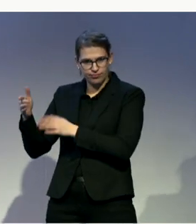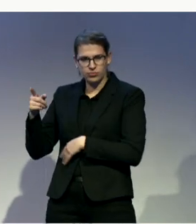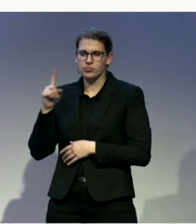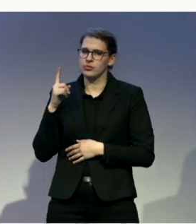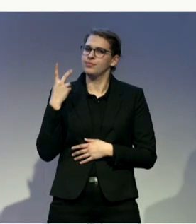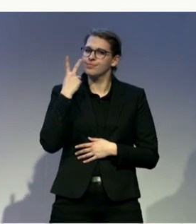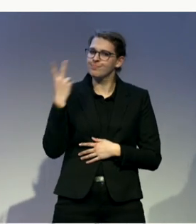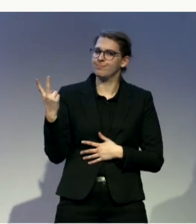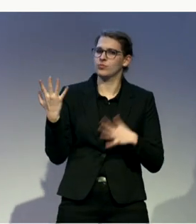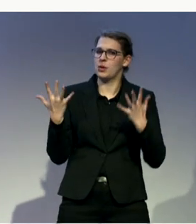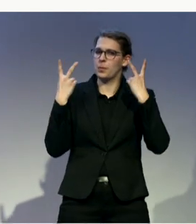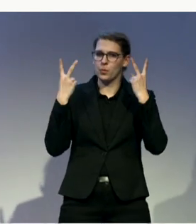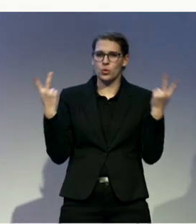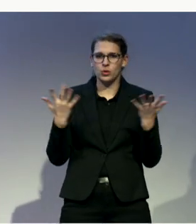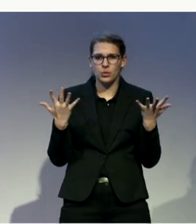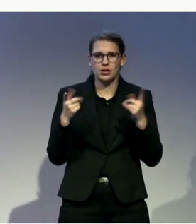and the funding